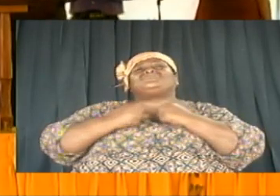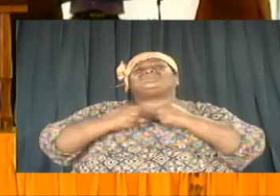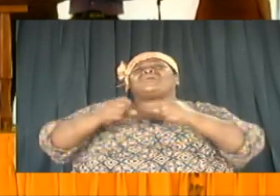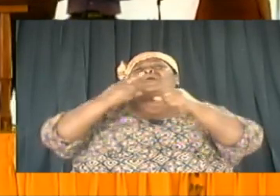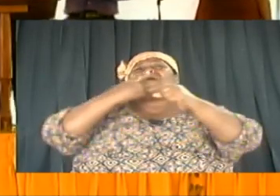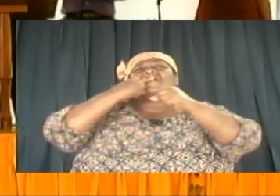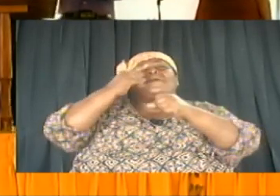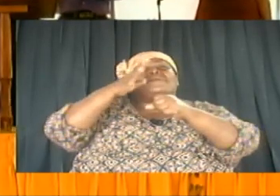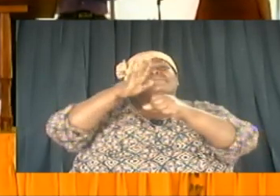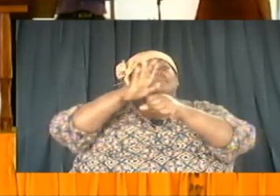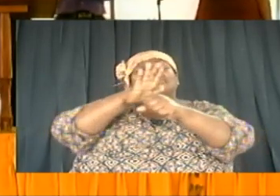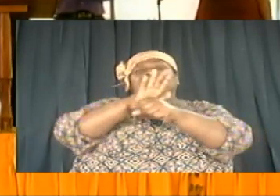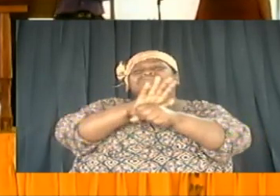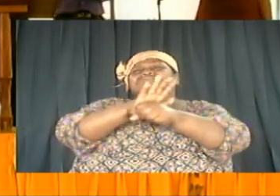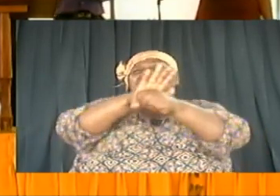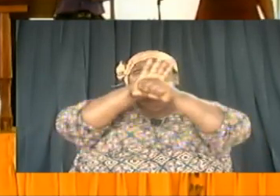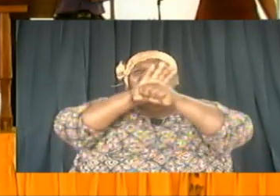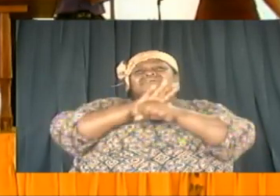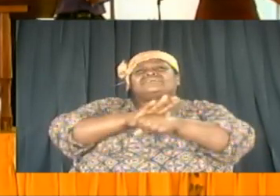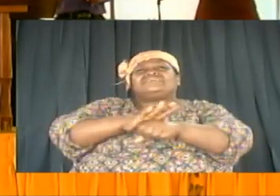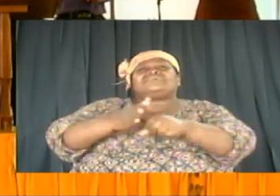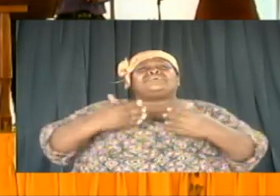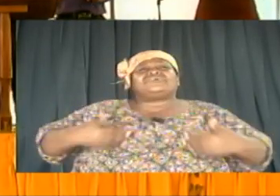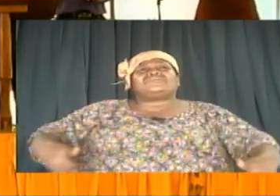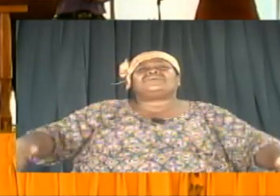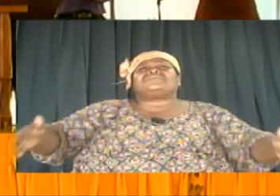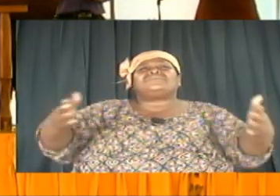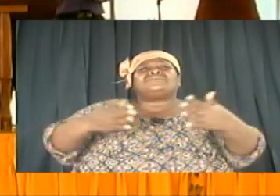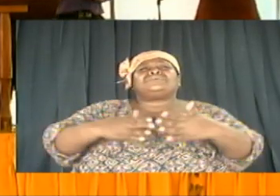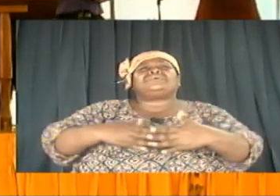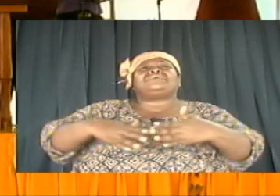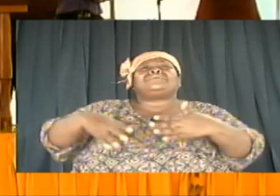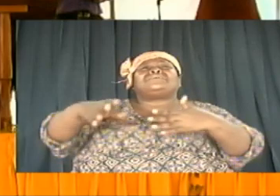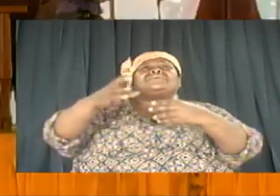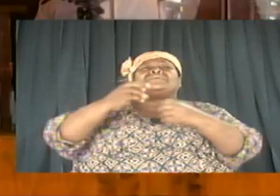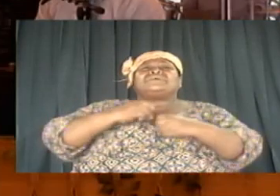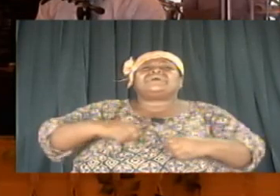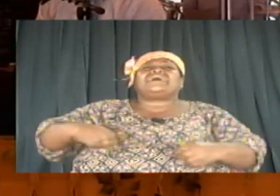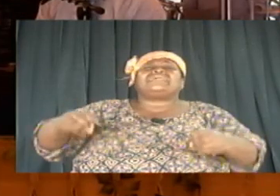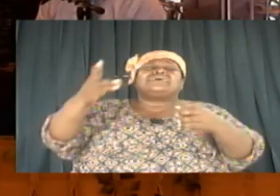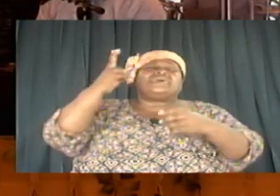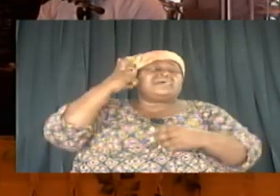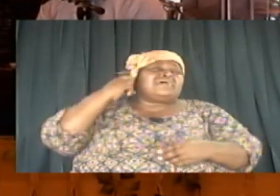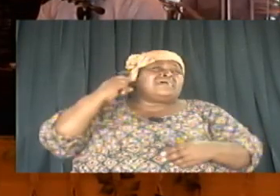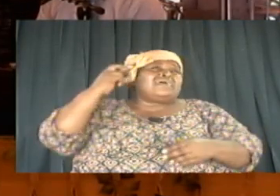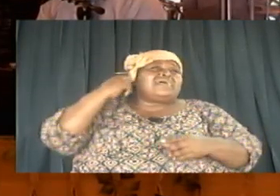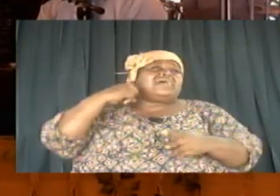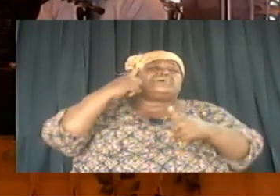Promise, hear, O hear.